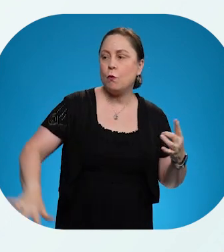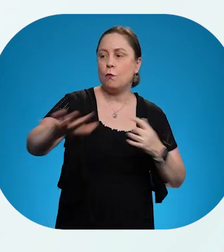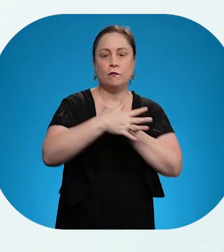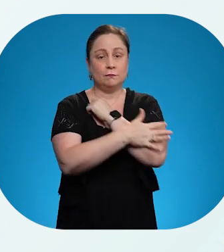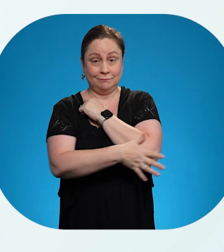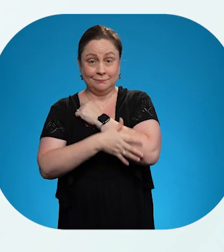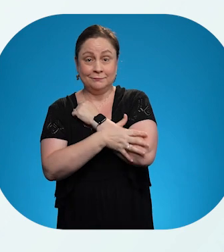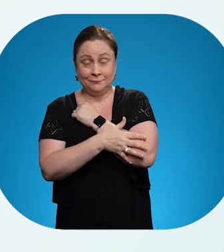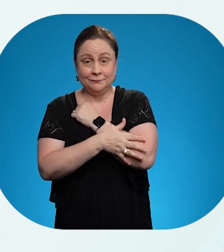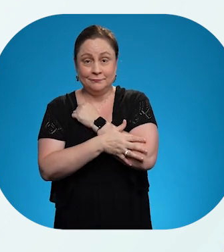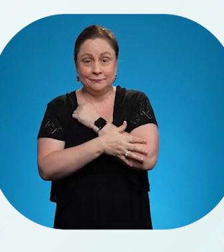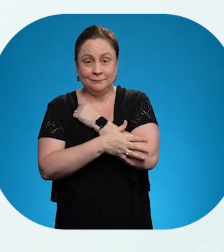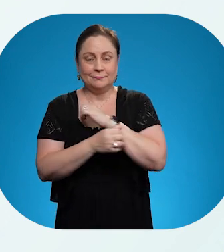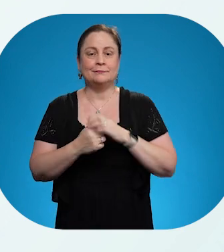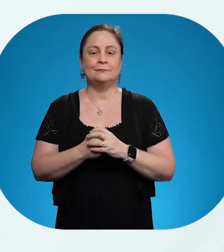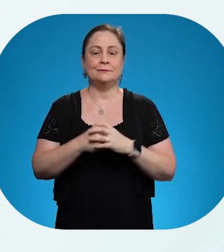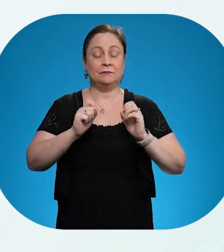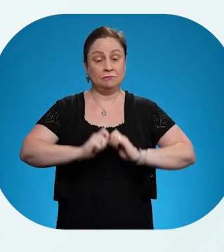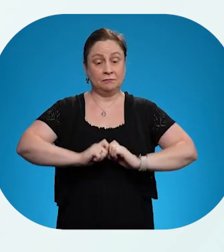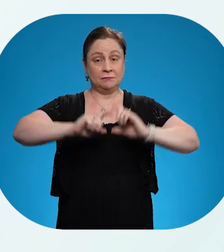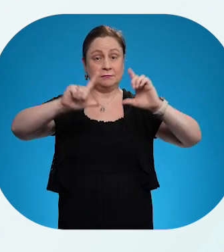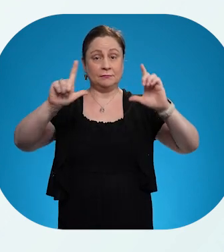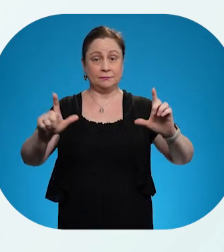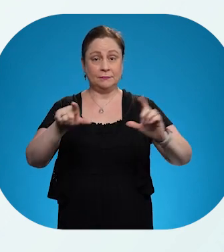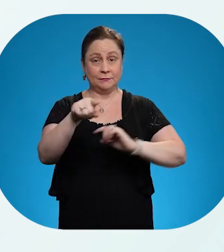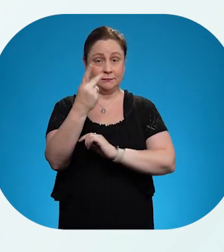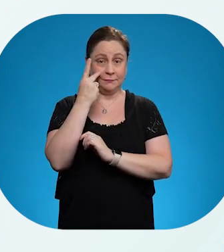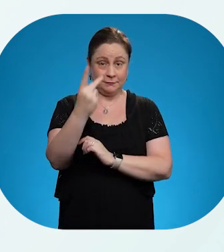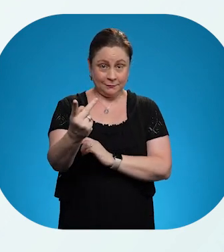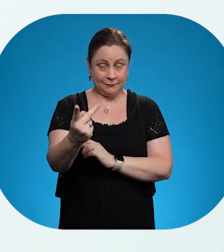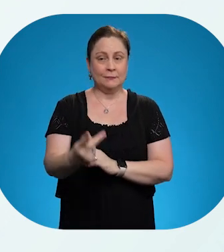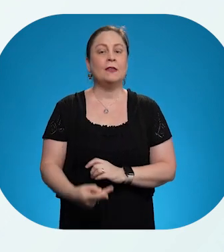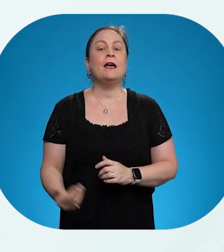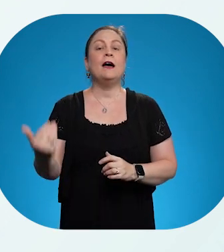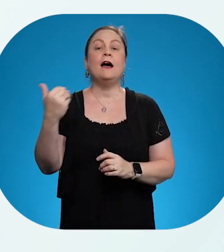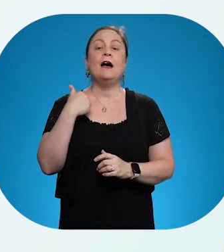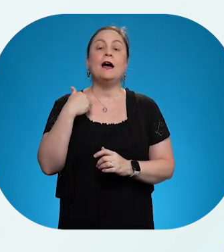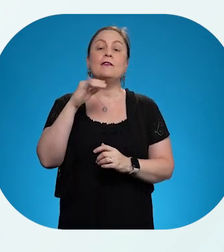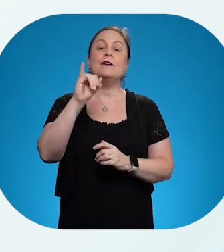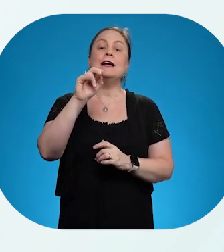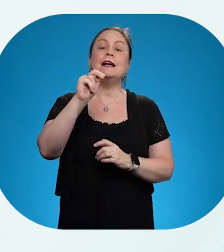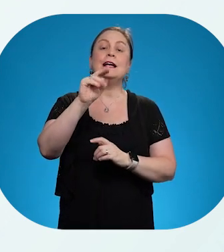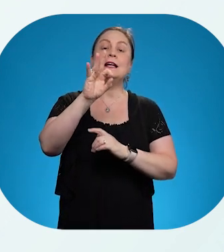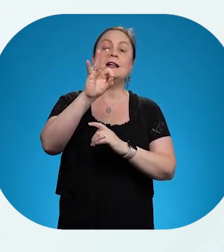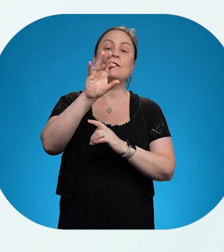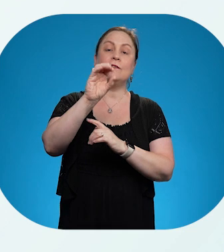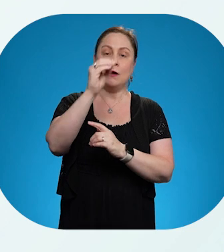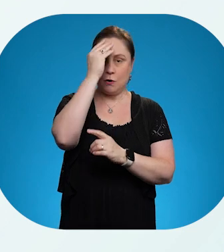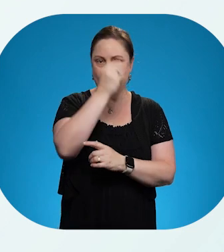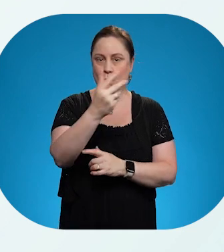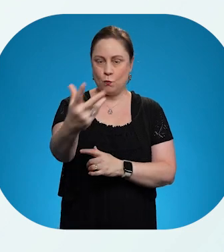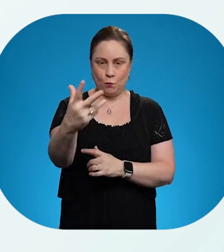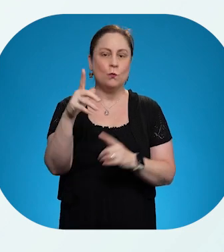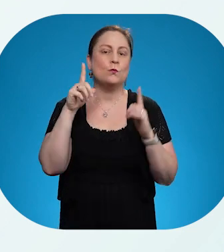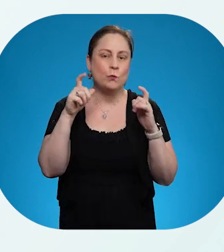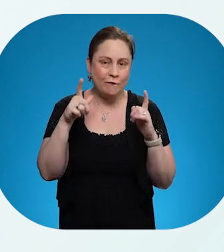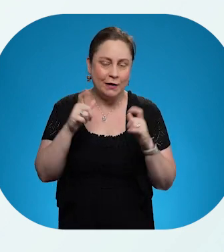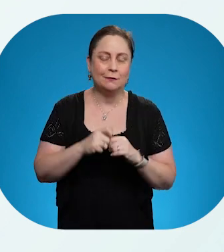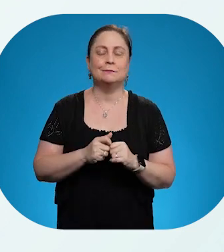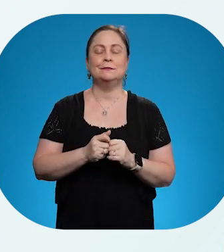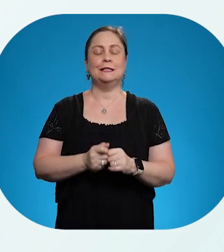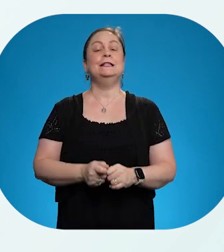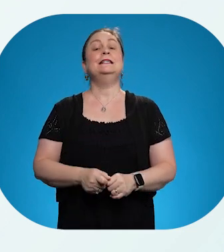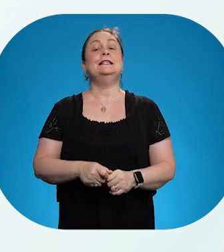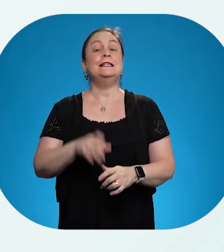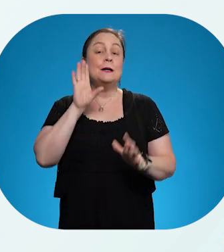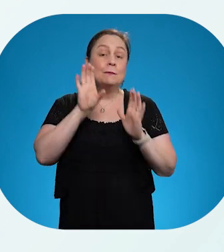the country. The image on the screen shows an infographic with images on the